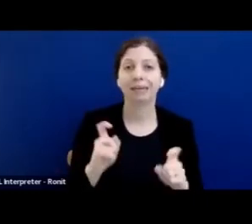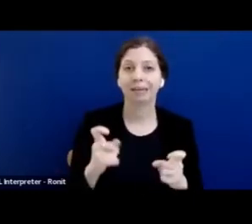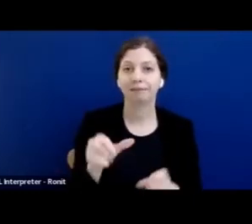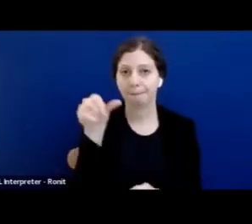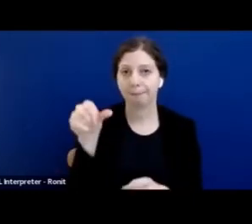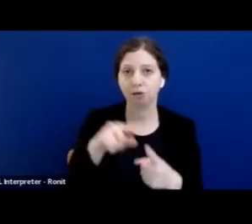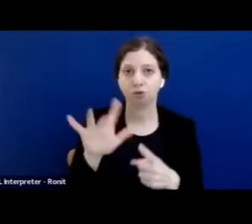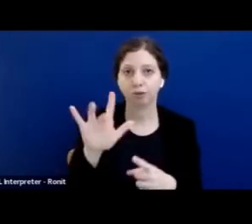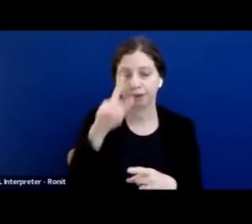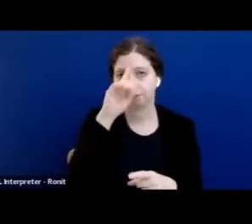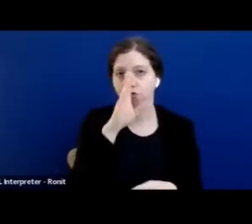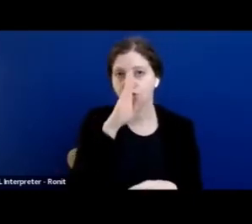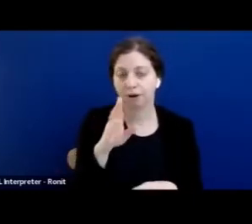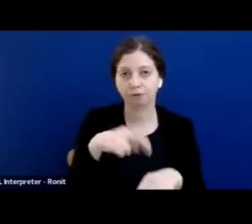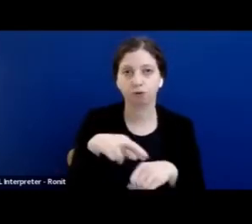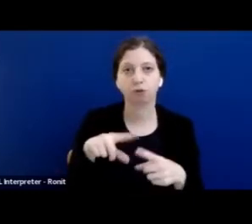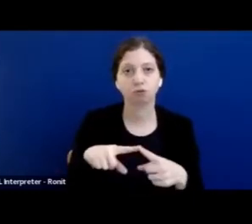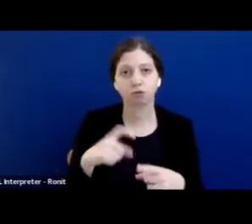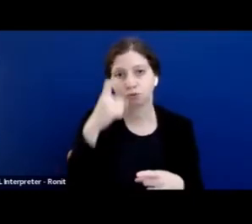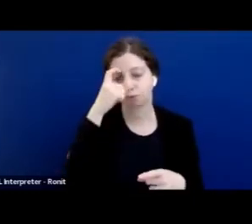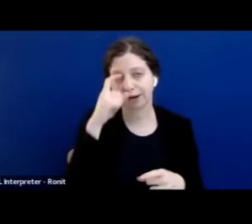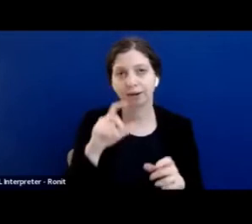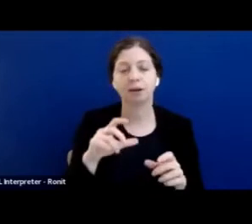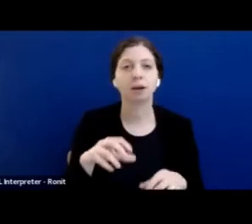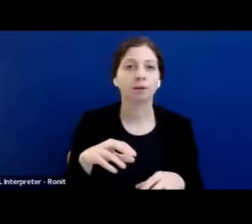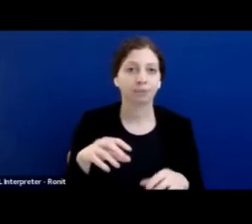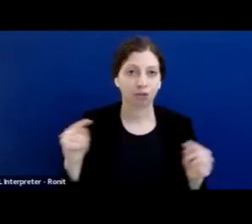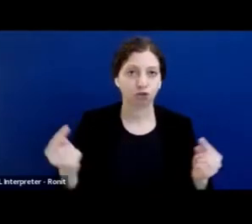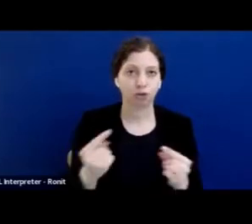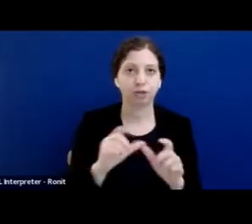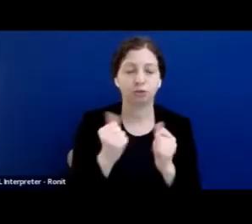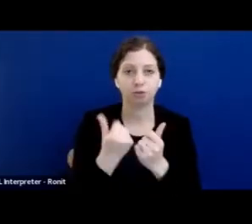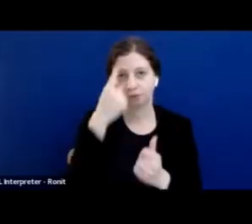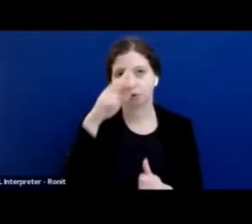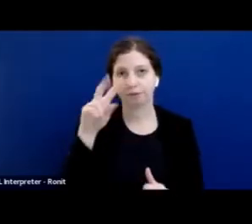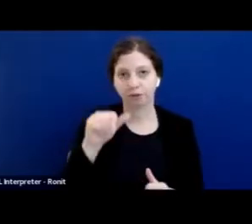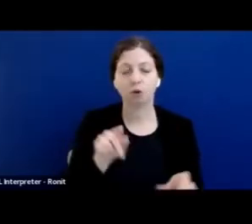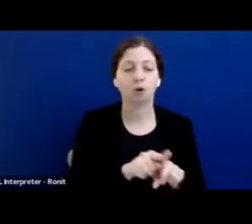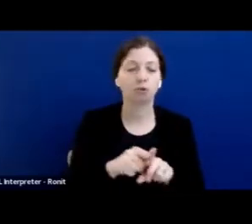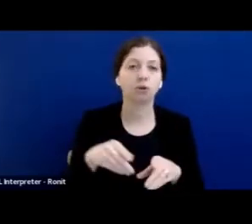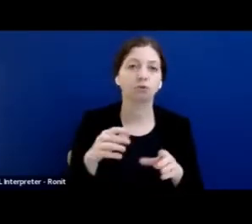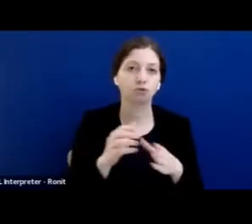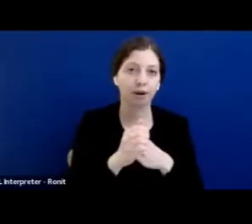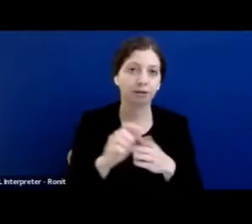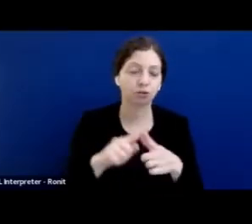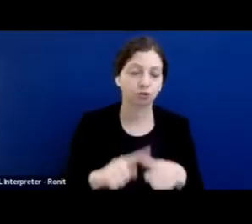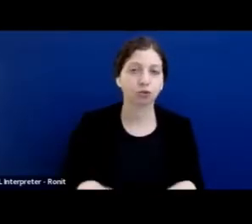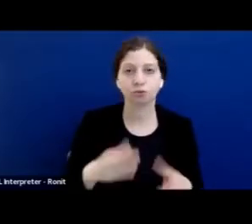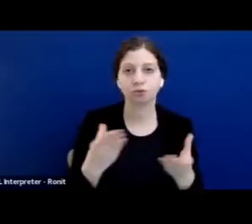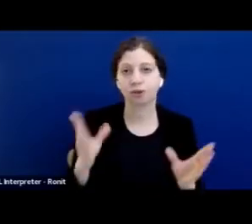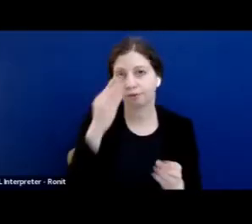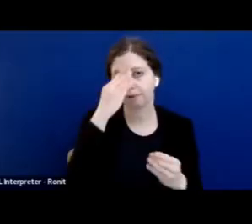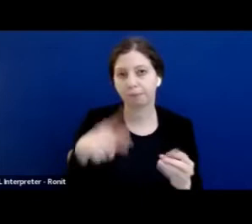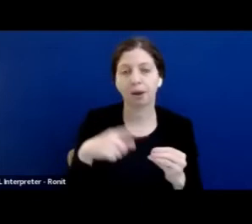a direct referral to the Brain Injury Association of Virginia. They'll also be directed to general information about brain injury or local